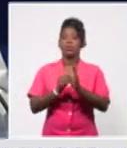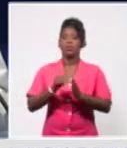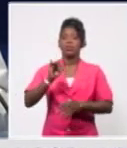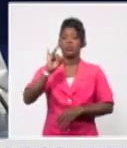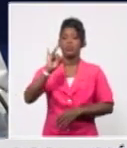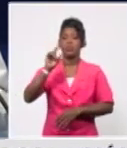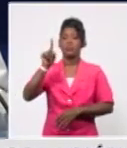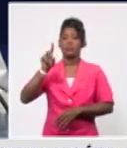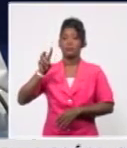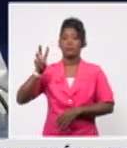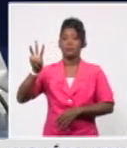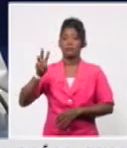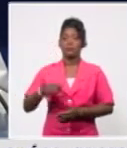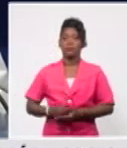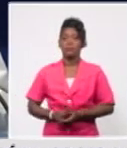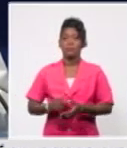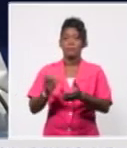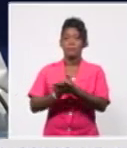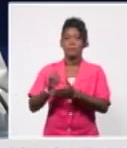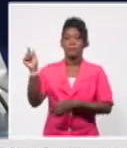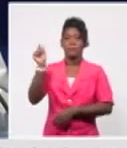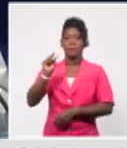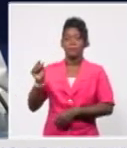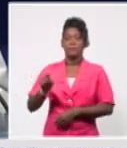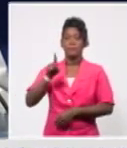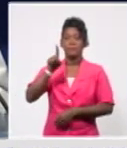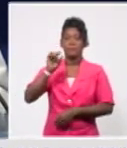178 from Villa Clara,